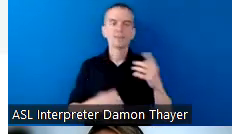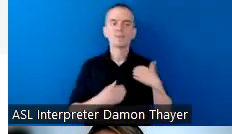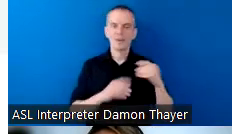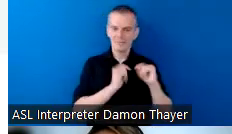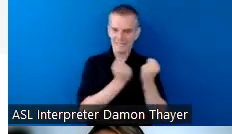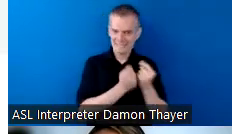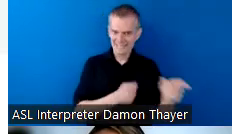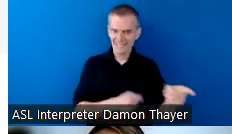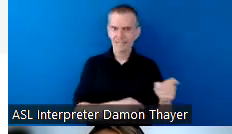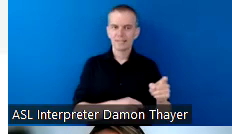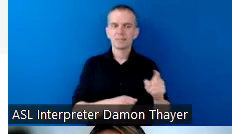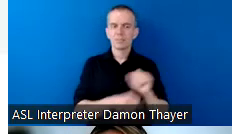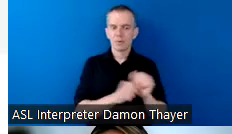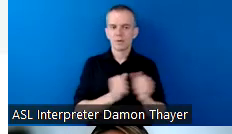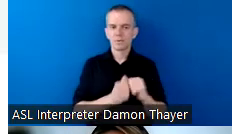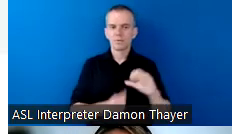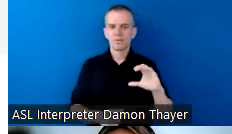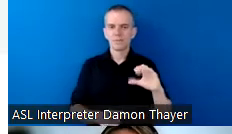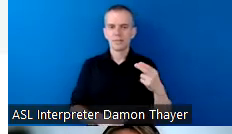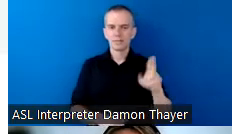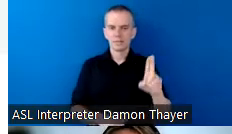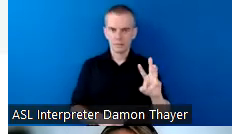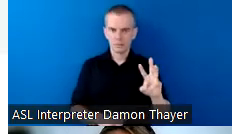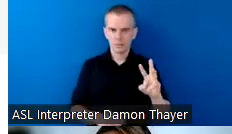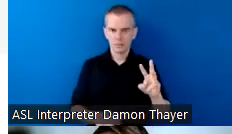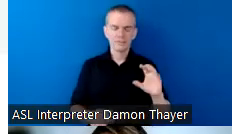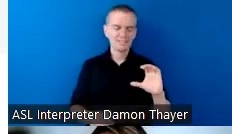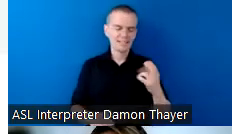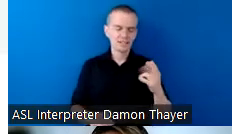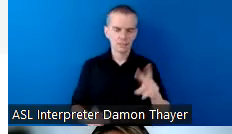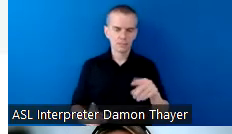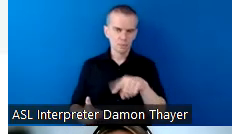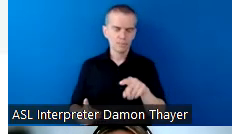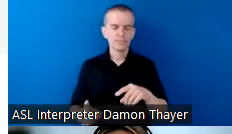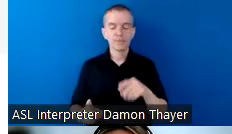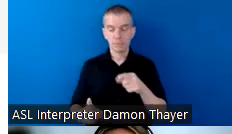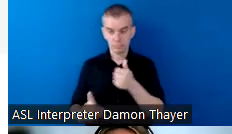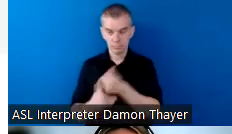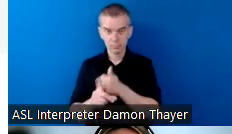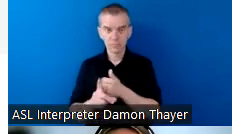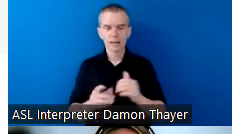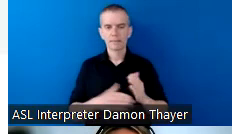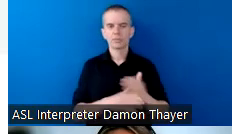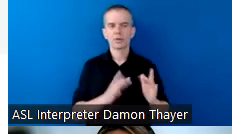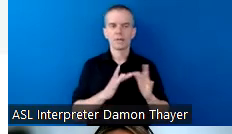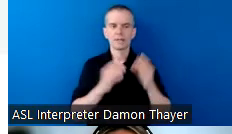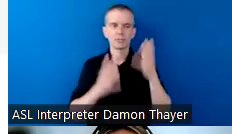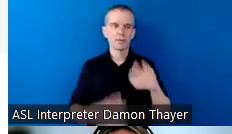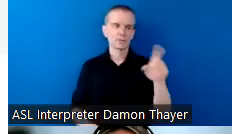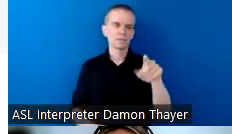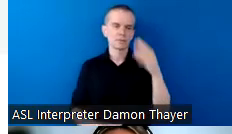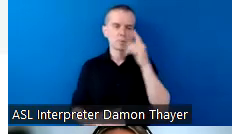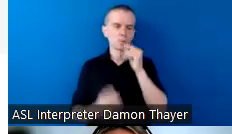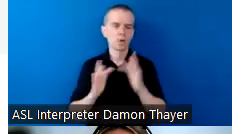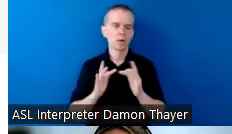our CHWs. I would ask that if you are a CHW, I'm going to share contact information, and this will give you an idea of who to reach out